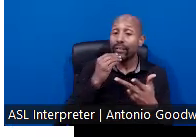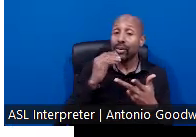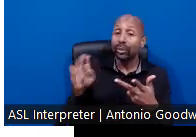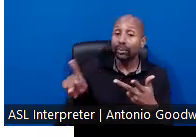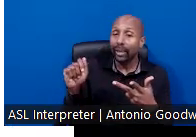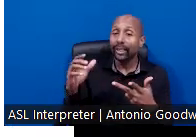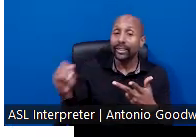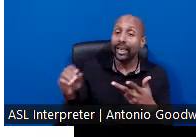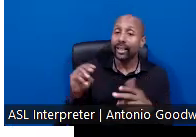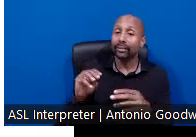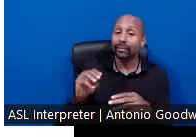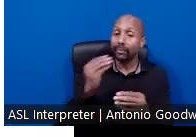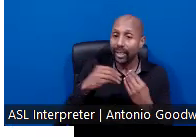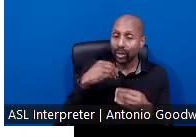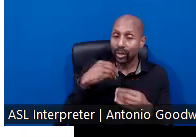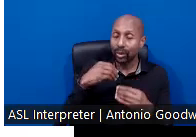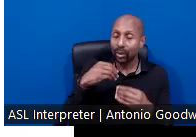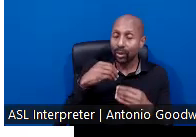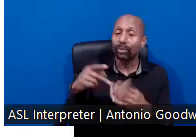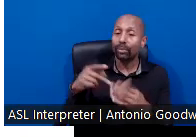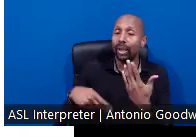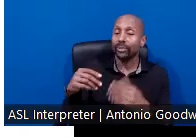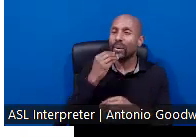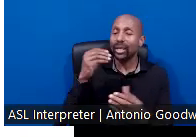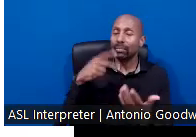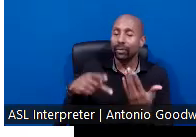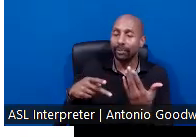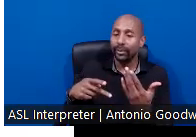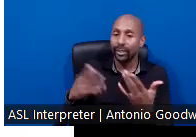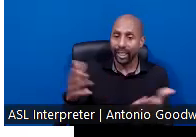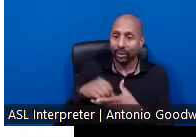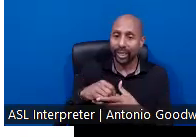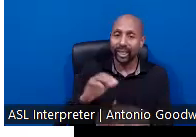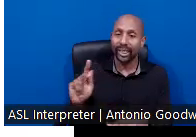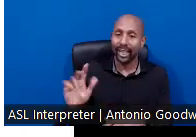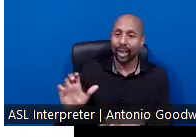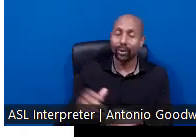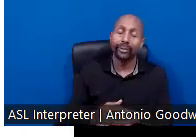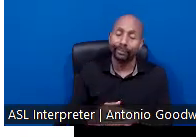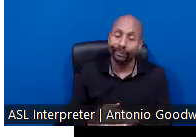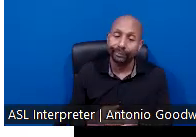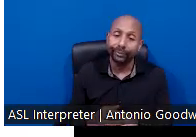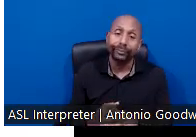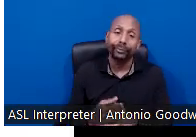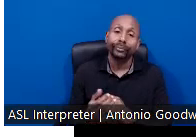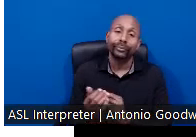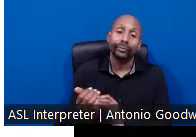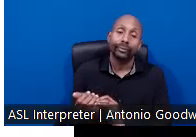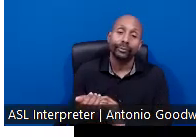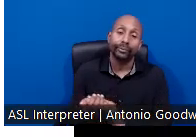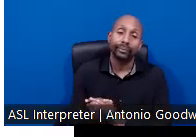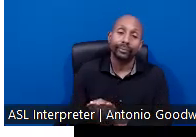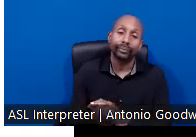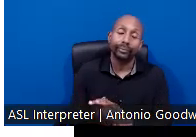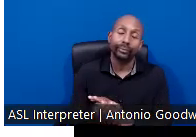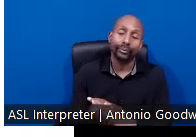well. So as we kind of pivot from COVID-19, especially with a lot of these declarations ending, we're